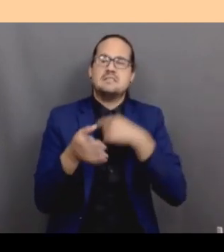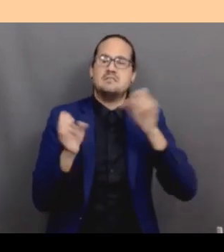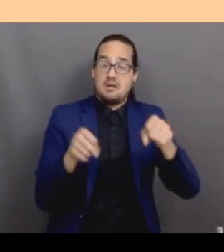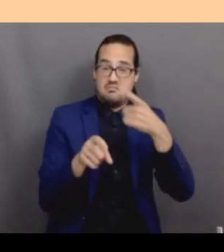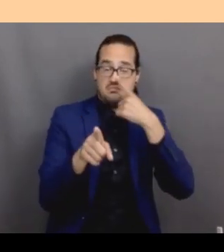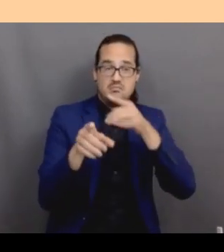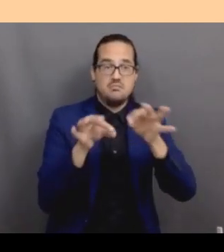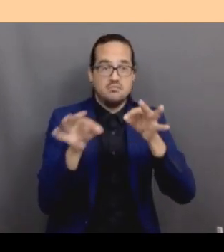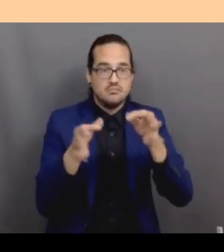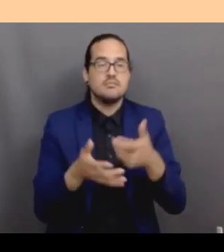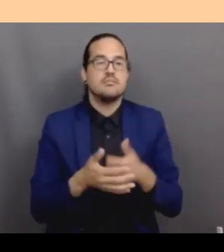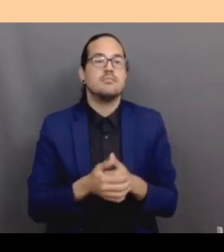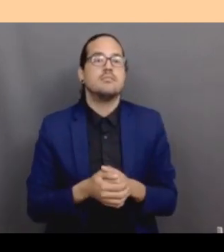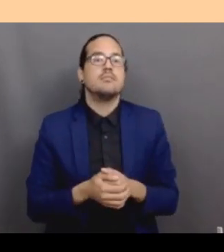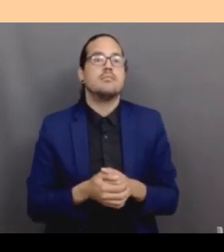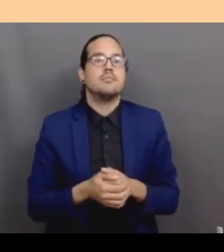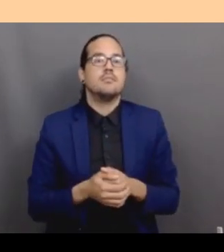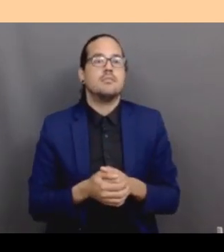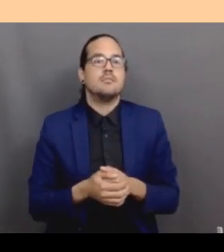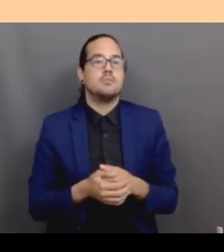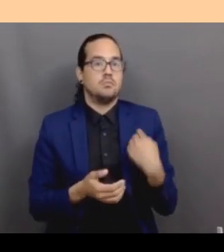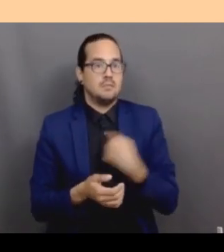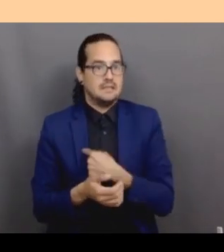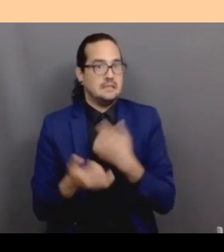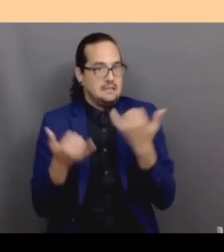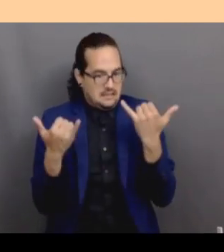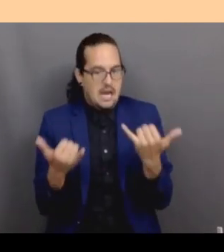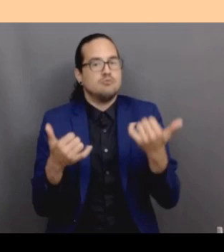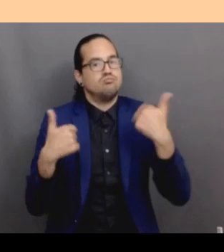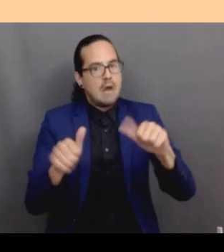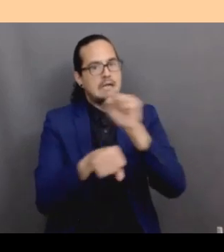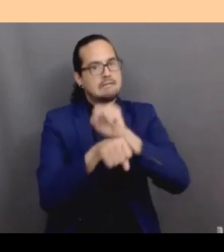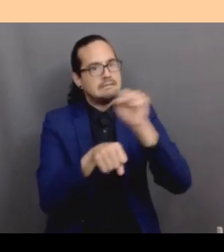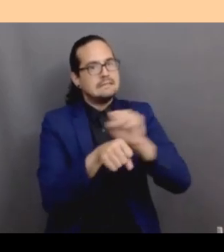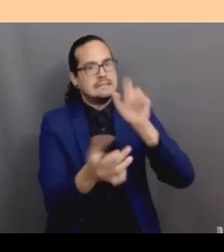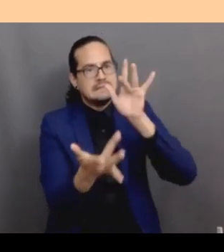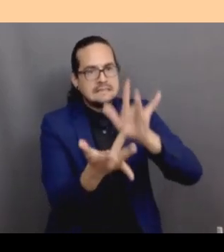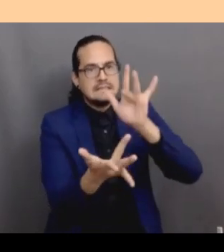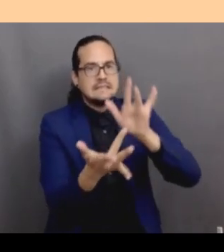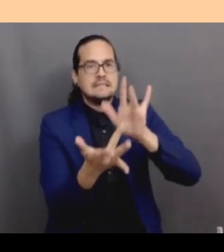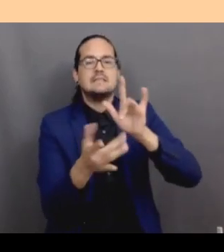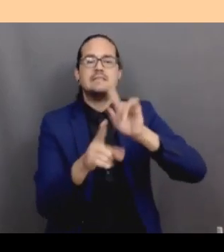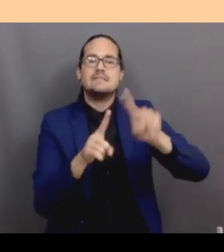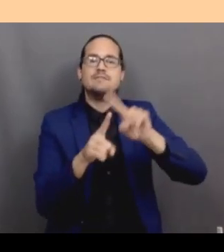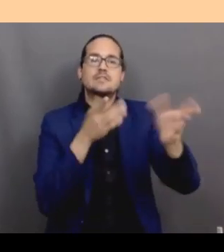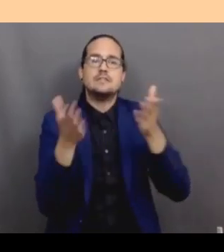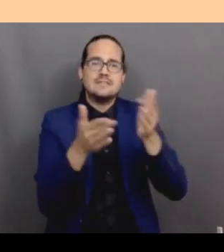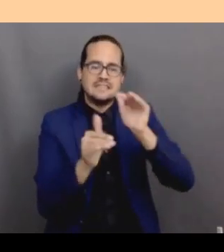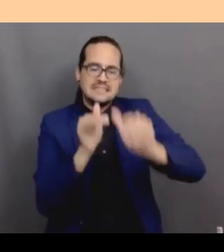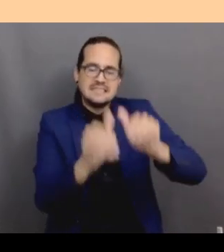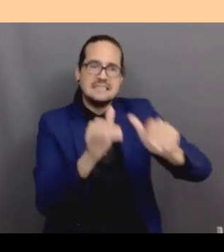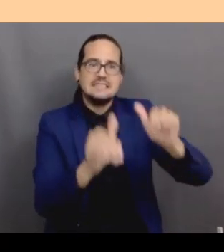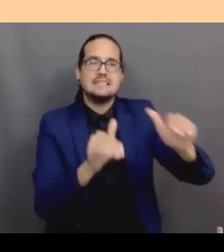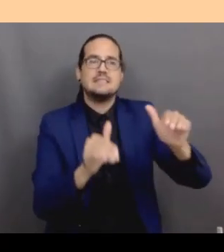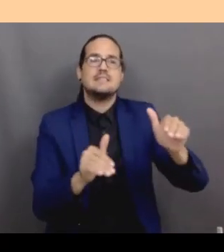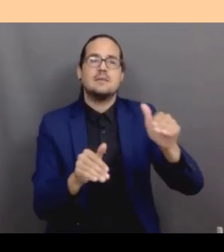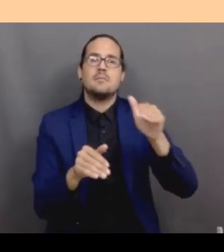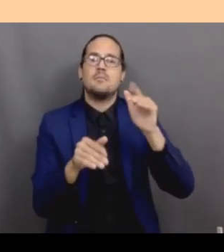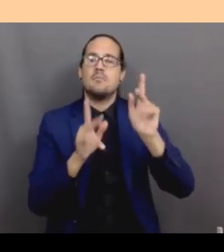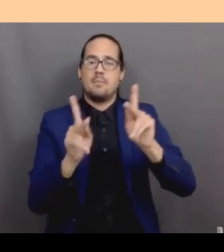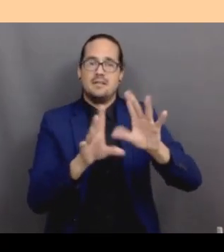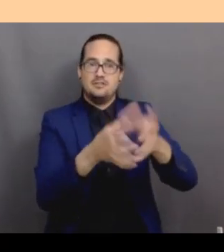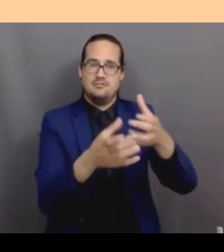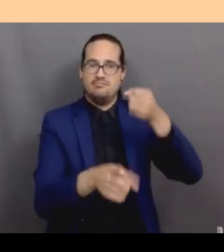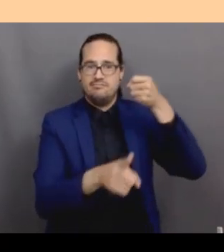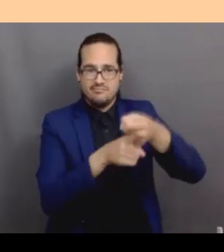we provide different services, as I mentioned, around the food resources, around the